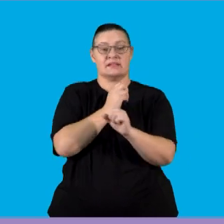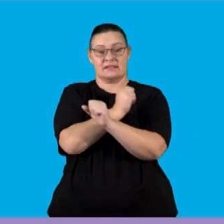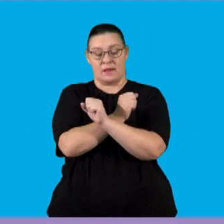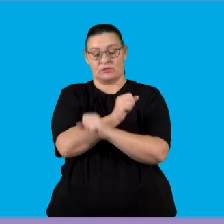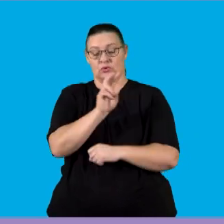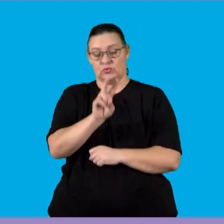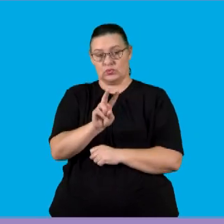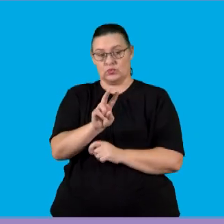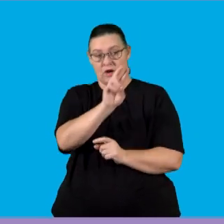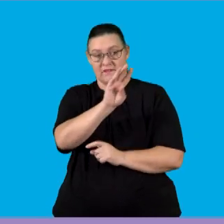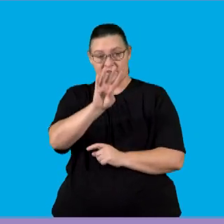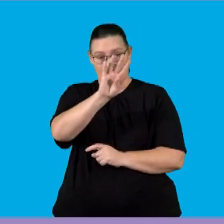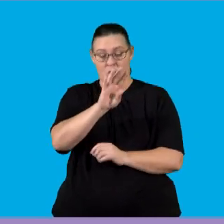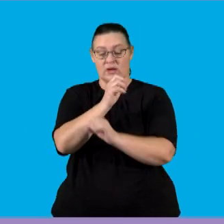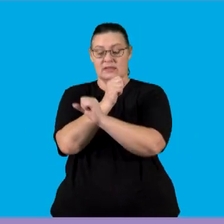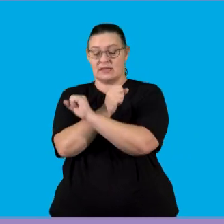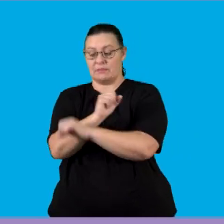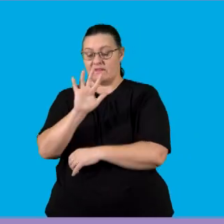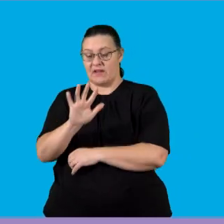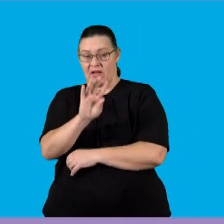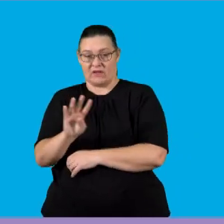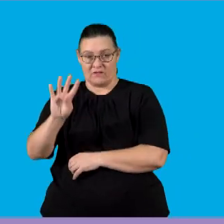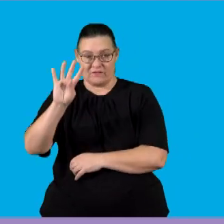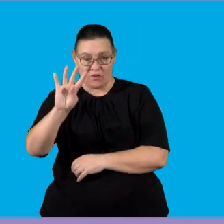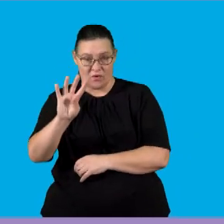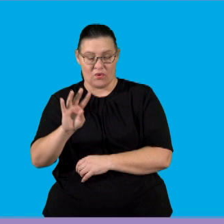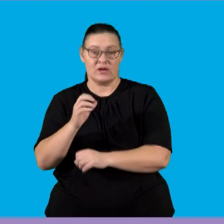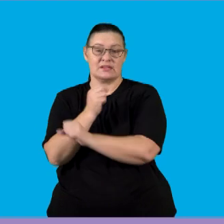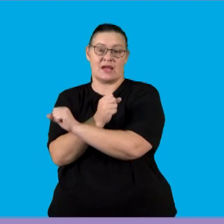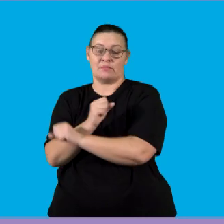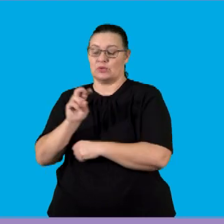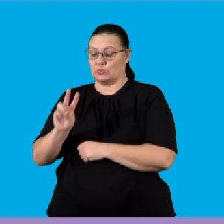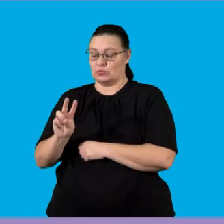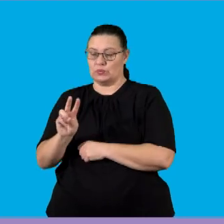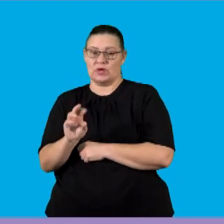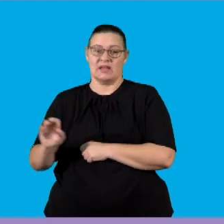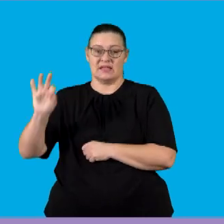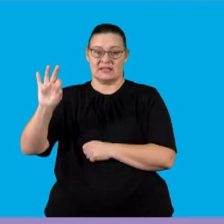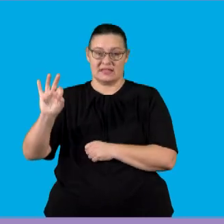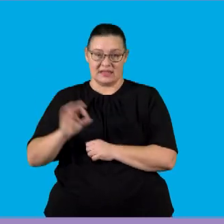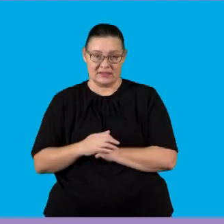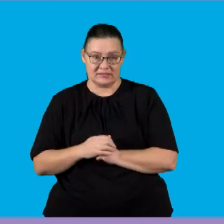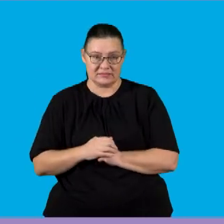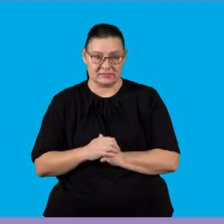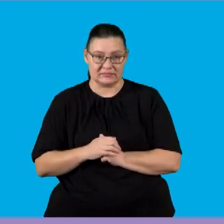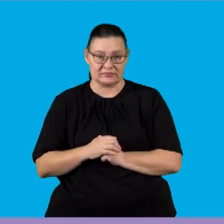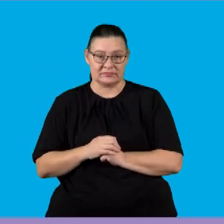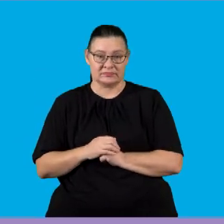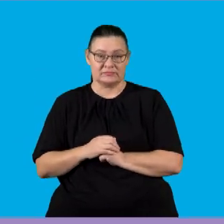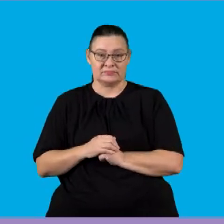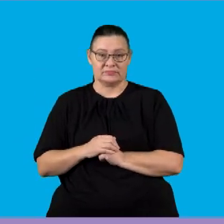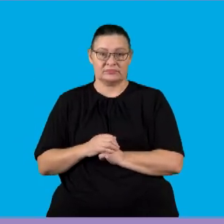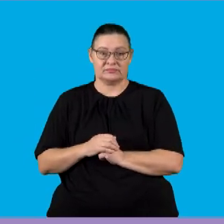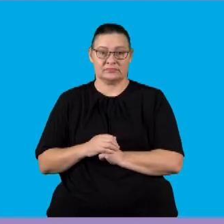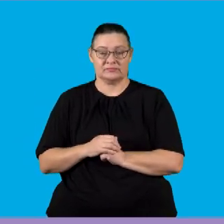to multiply with the exponent there. So that is going to be 2 exponent 4 multiplied by 5 exponent 4. And